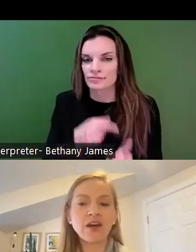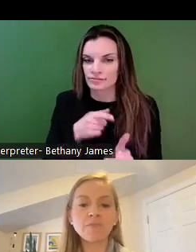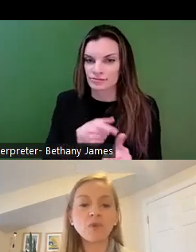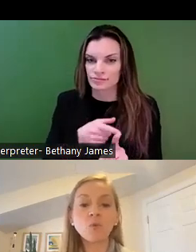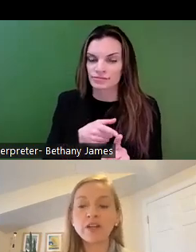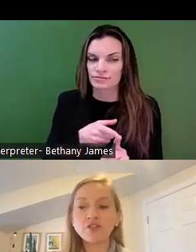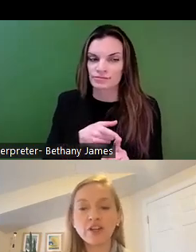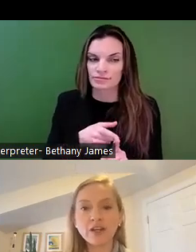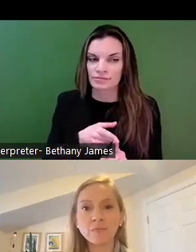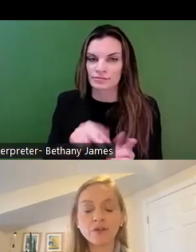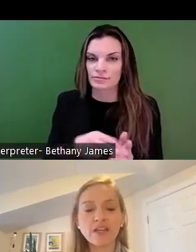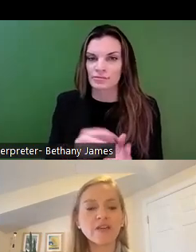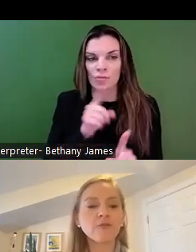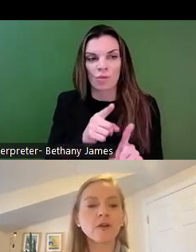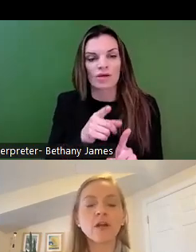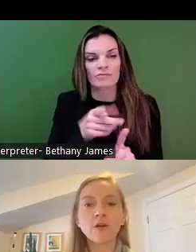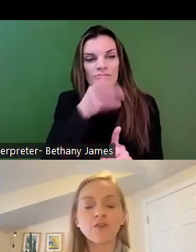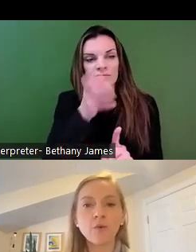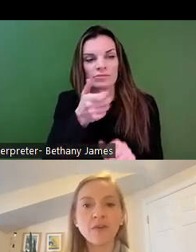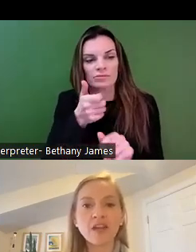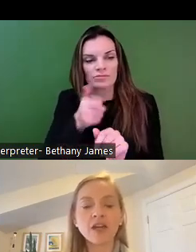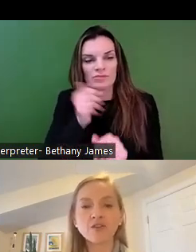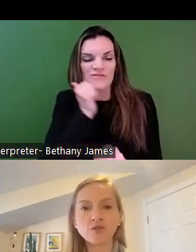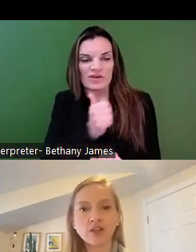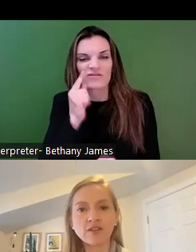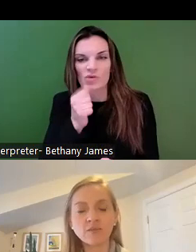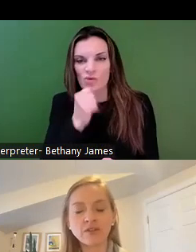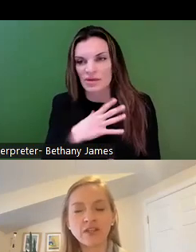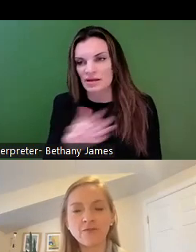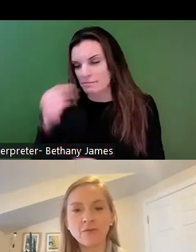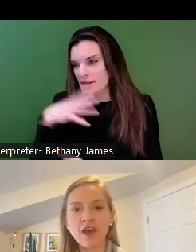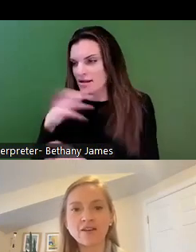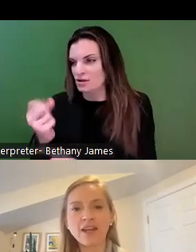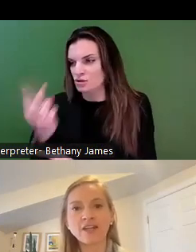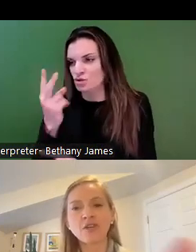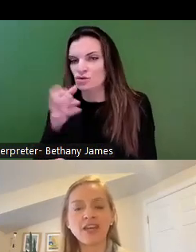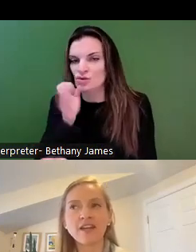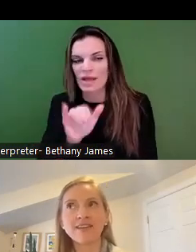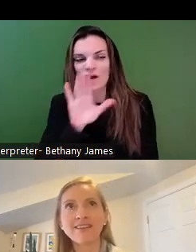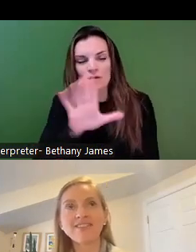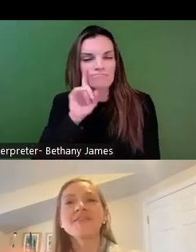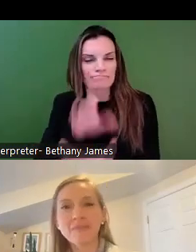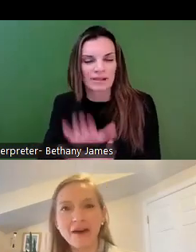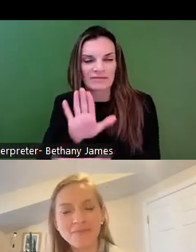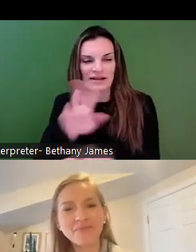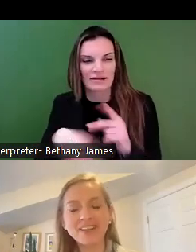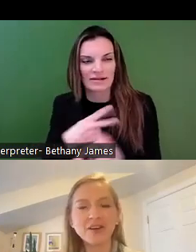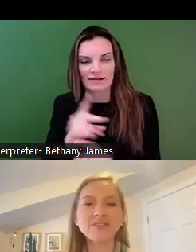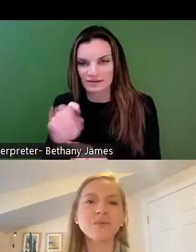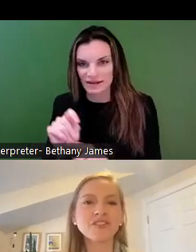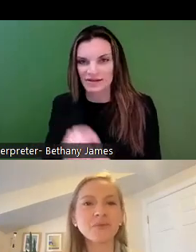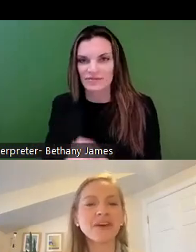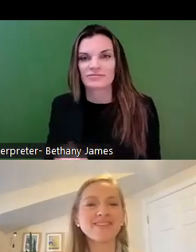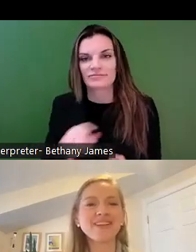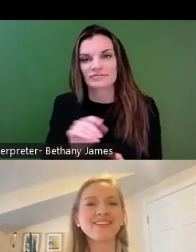is 1 drink per day for women and 2 drinks per day for men. And you can't save them up. That's